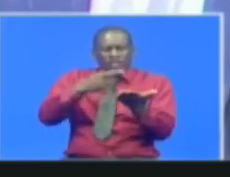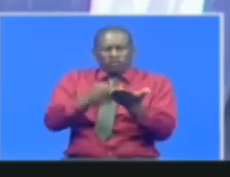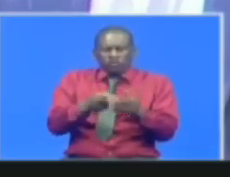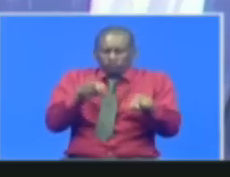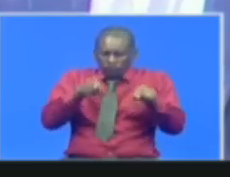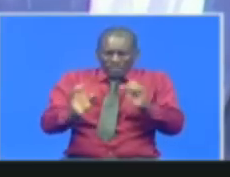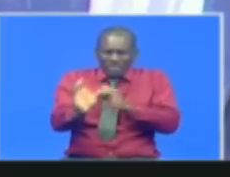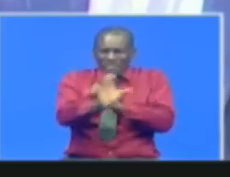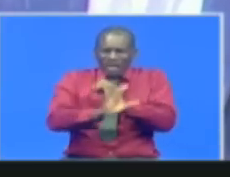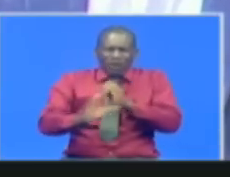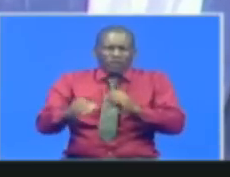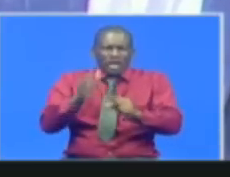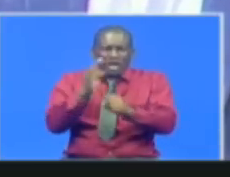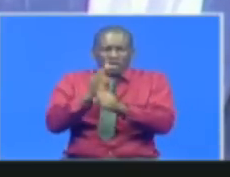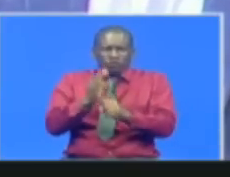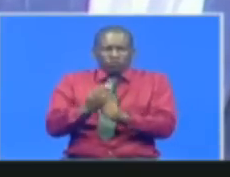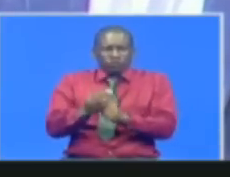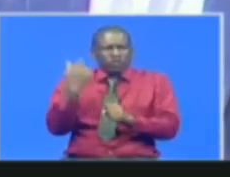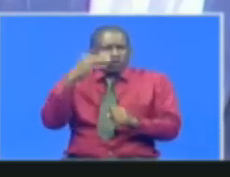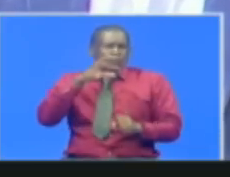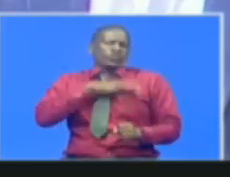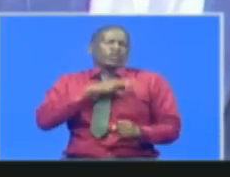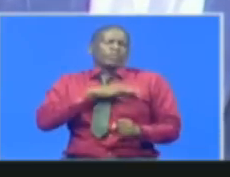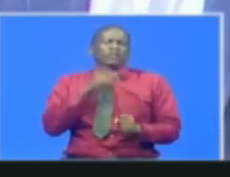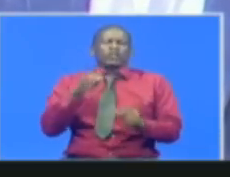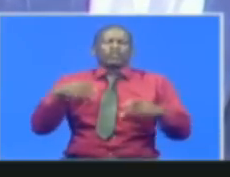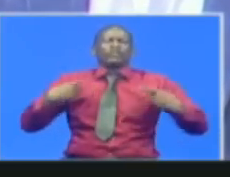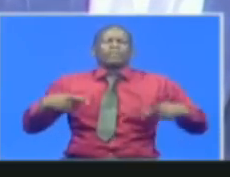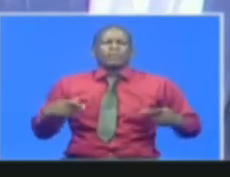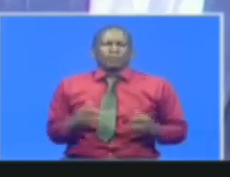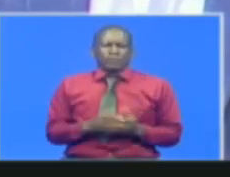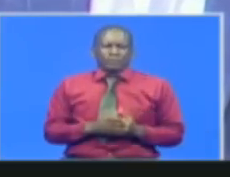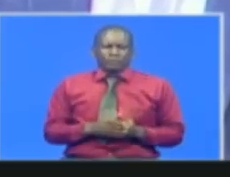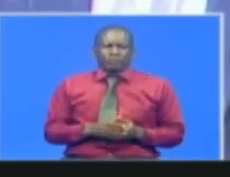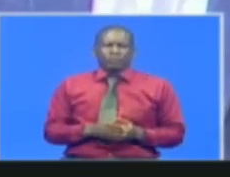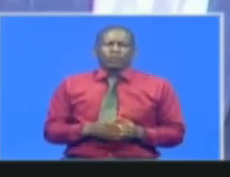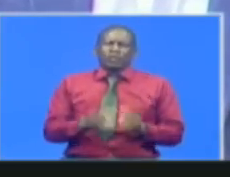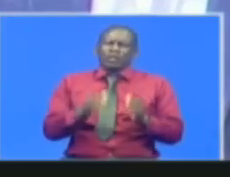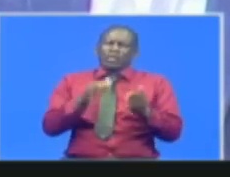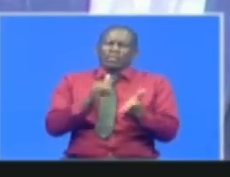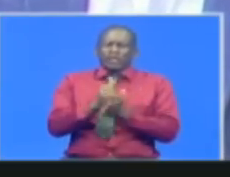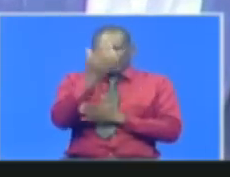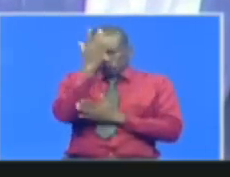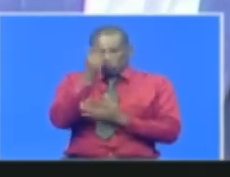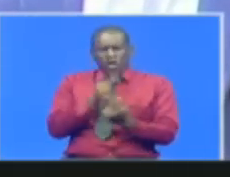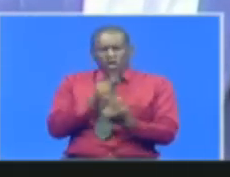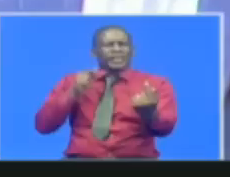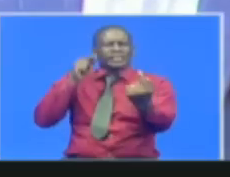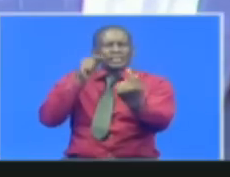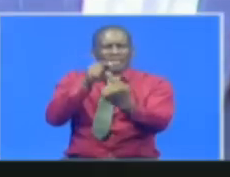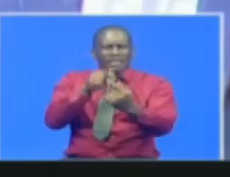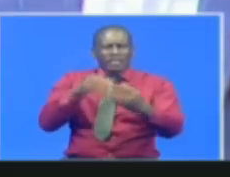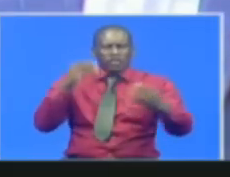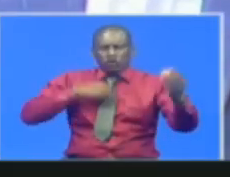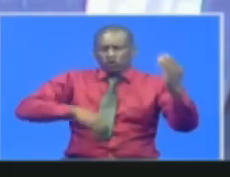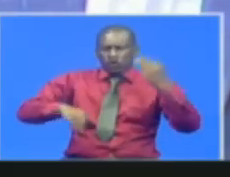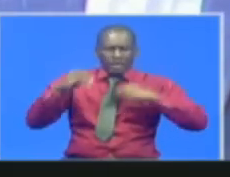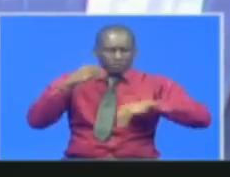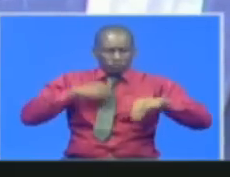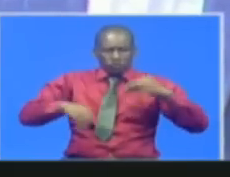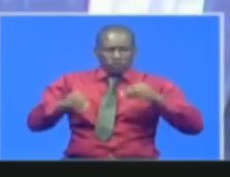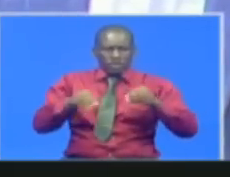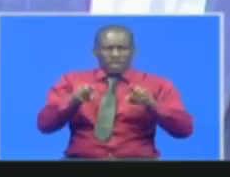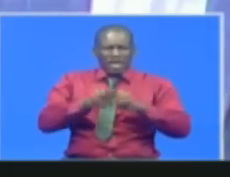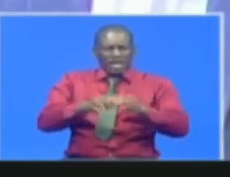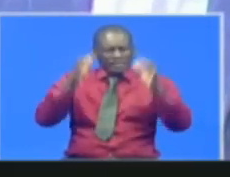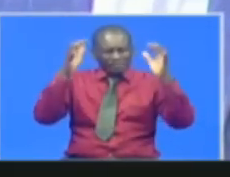are used for the benefit of our people. And that's why we have targeted corruption as a